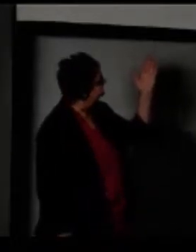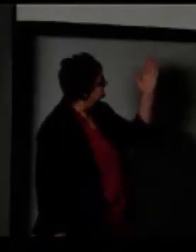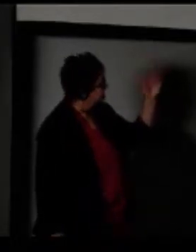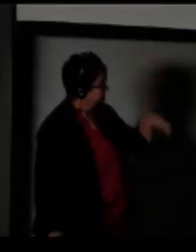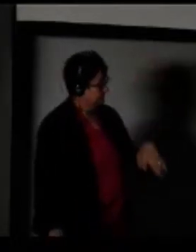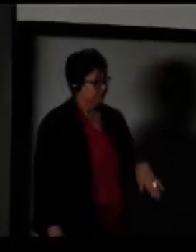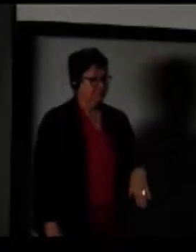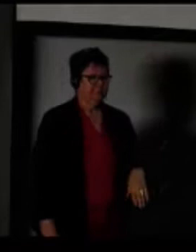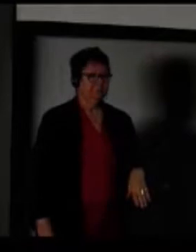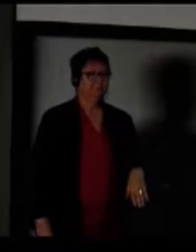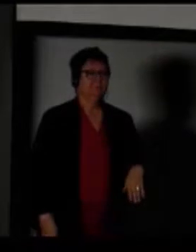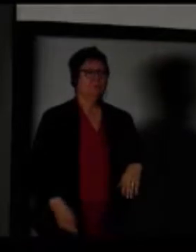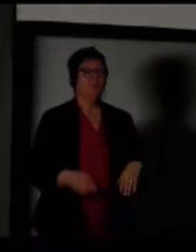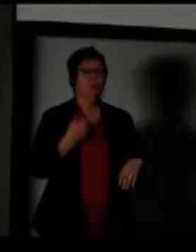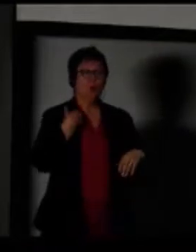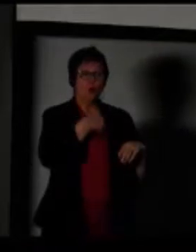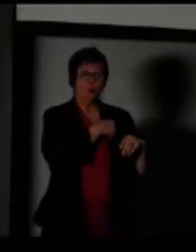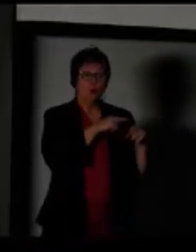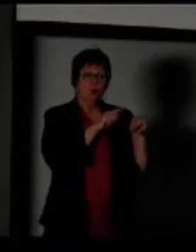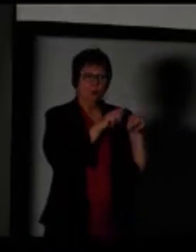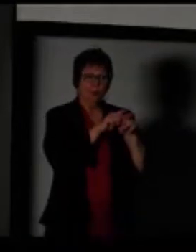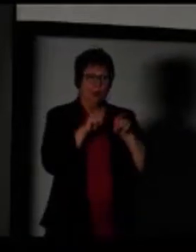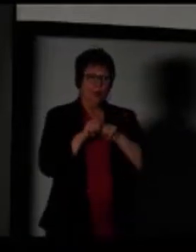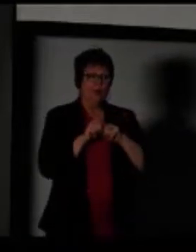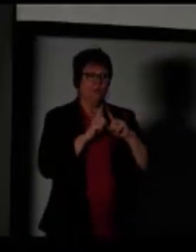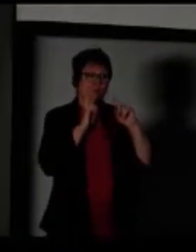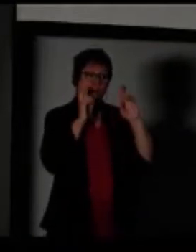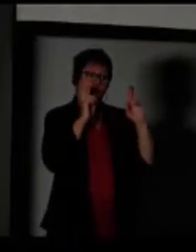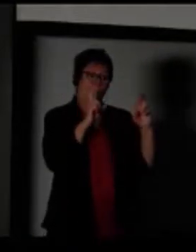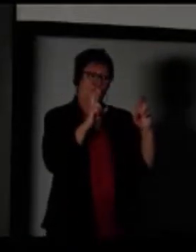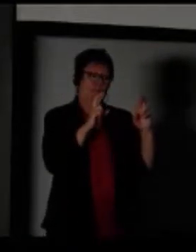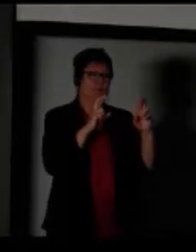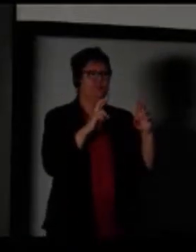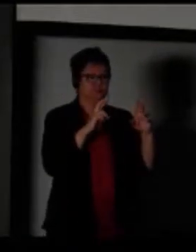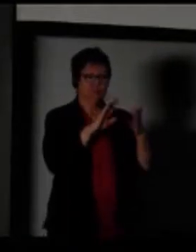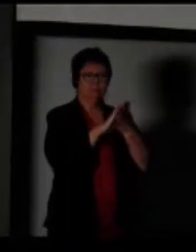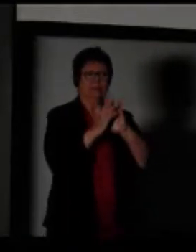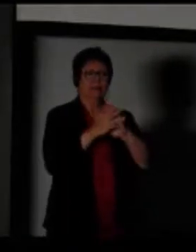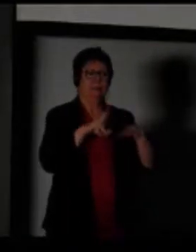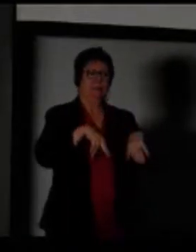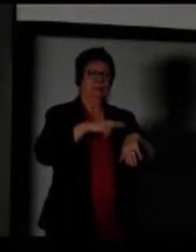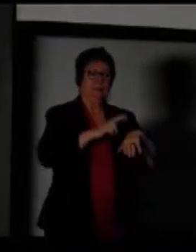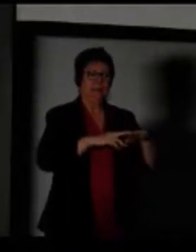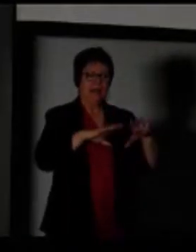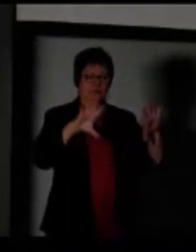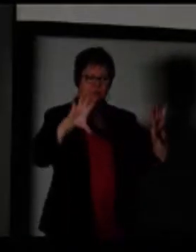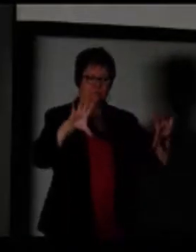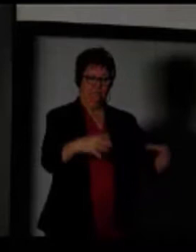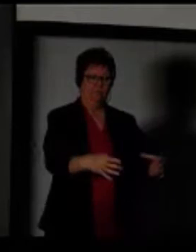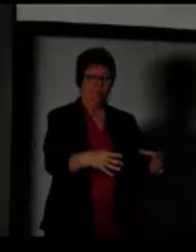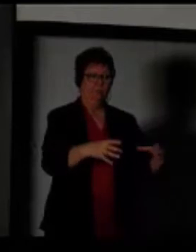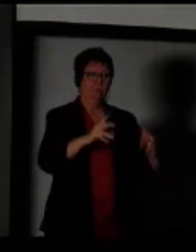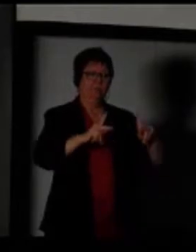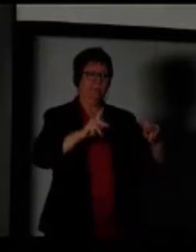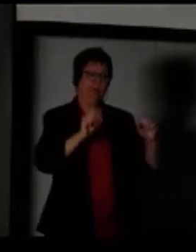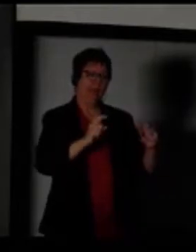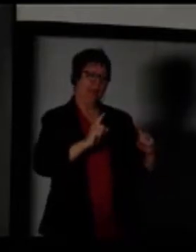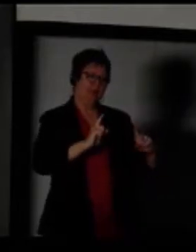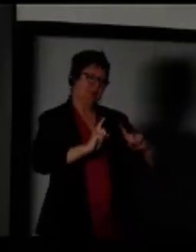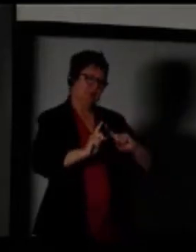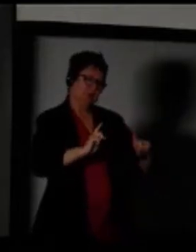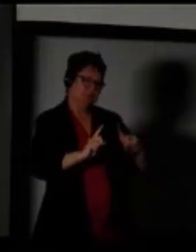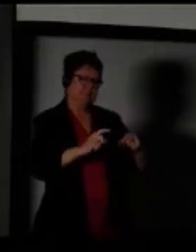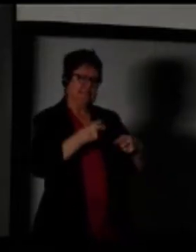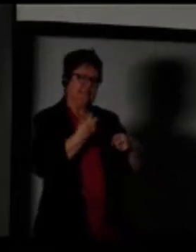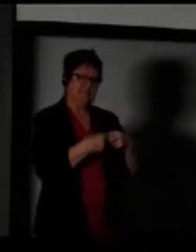American experience. We also hope to serve as a national forum for conversations about difficult issues around race and social